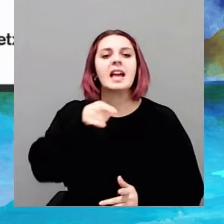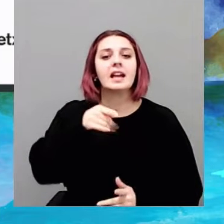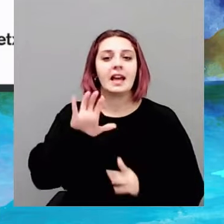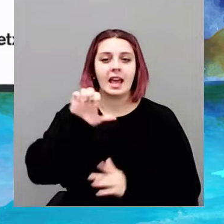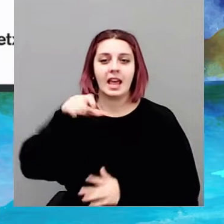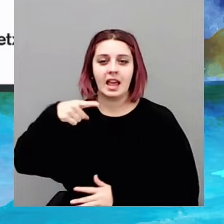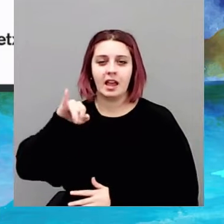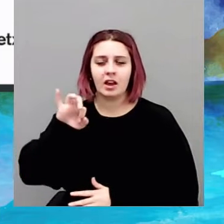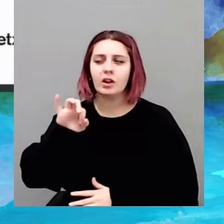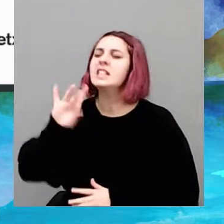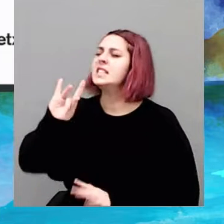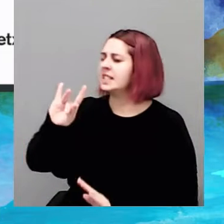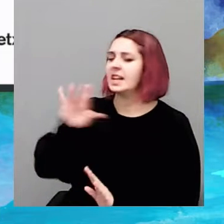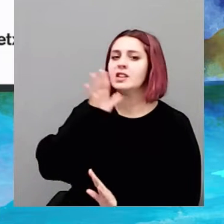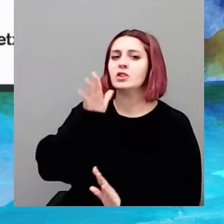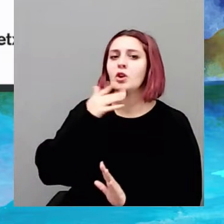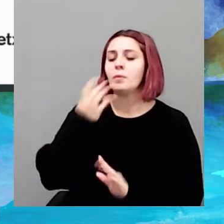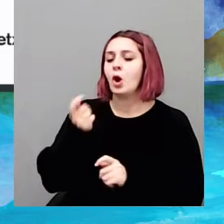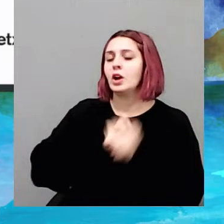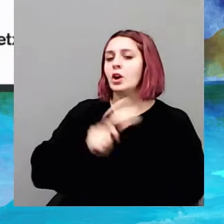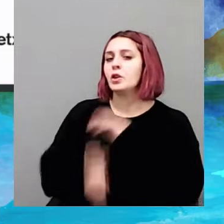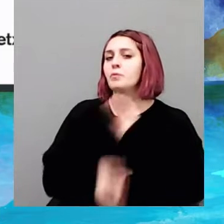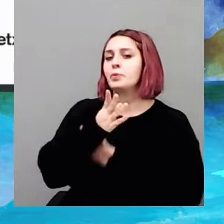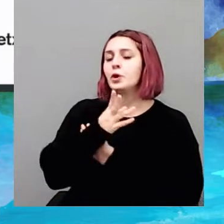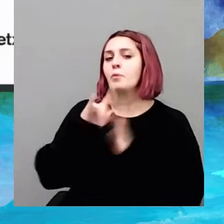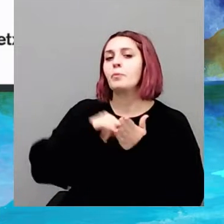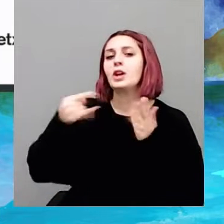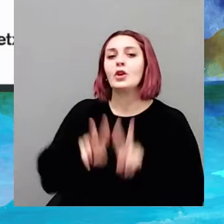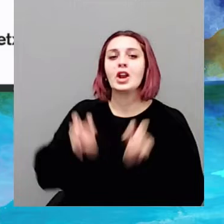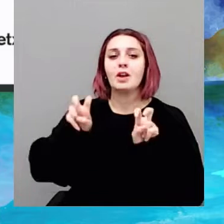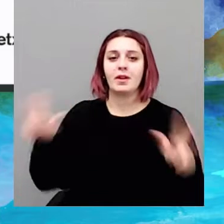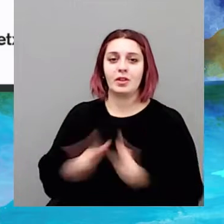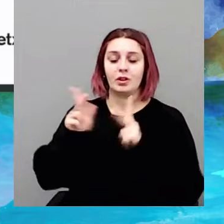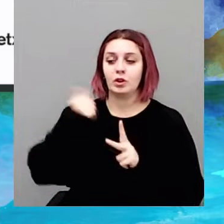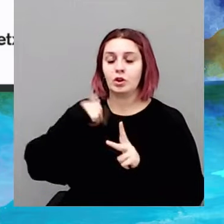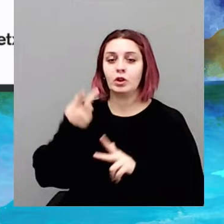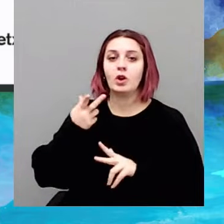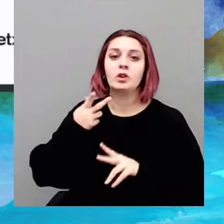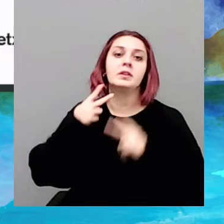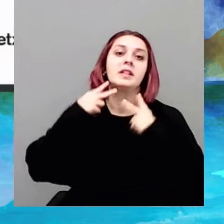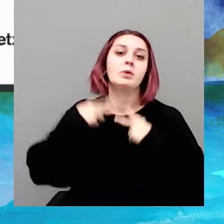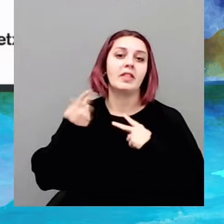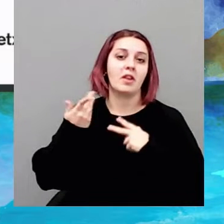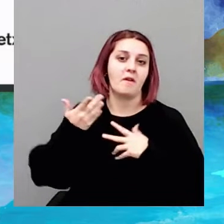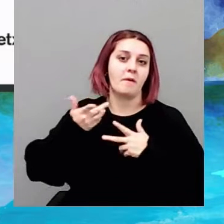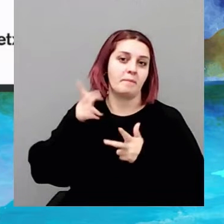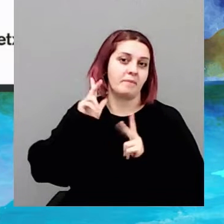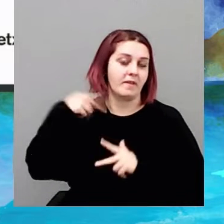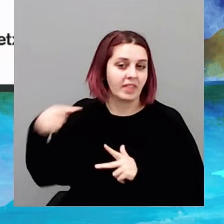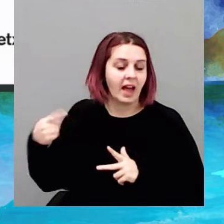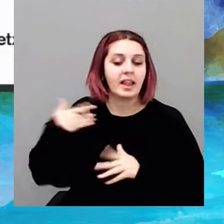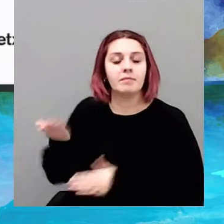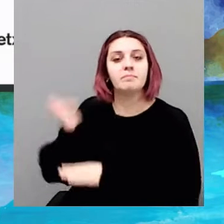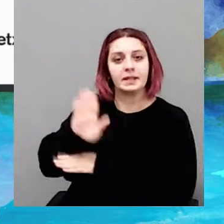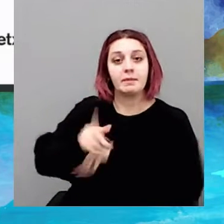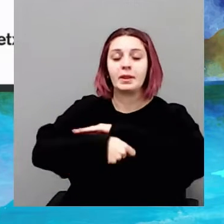Yeah, this is the birth of 3D LAN, who started off as a company.